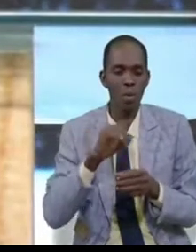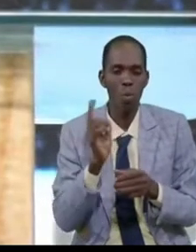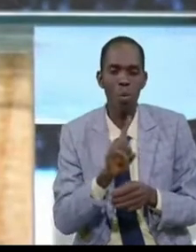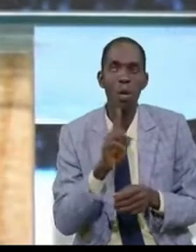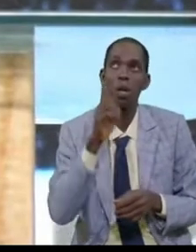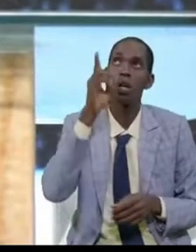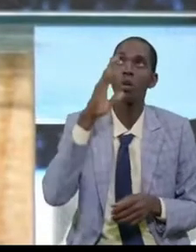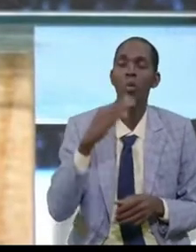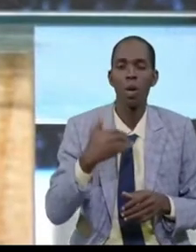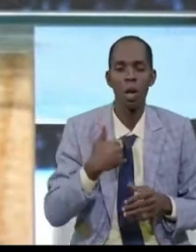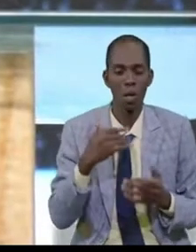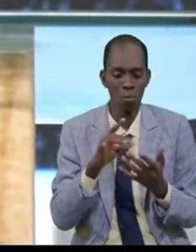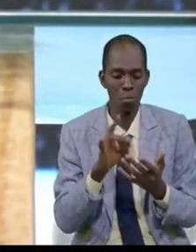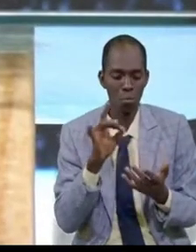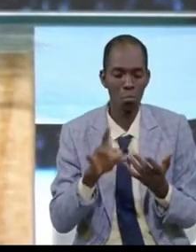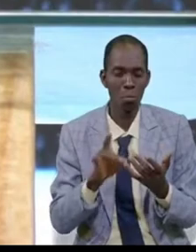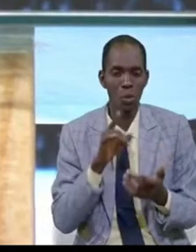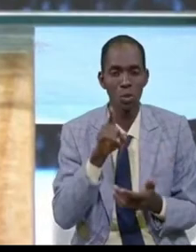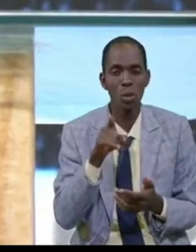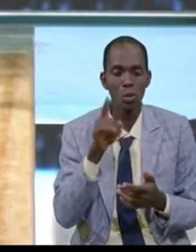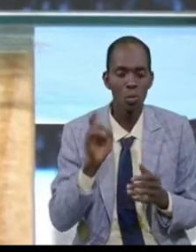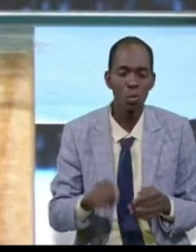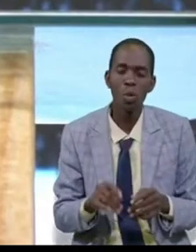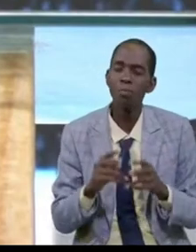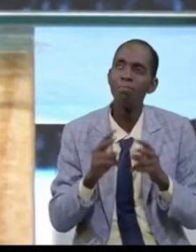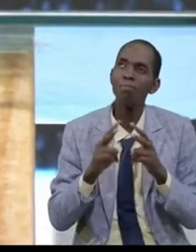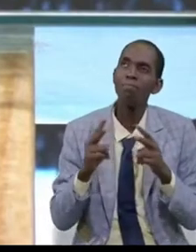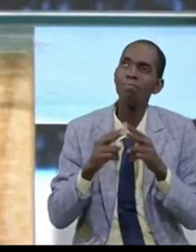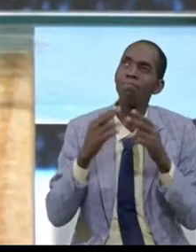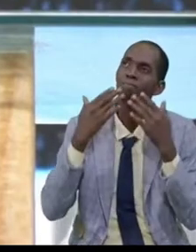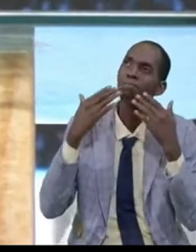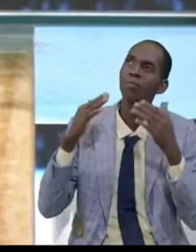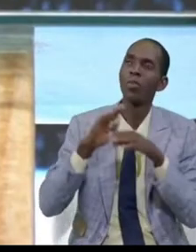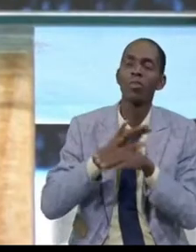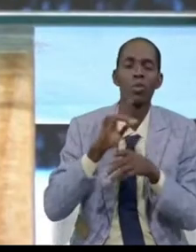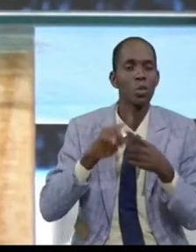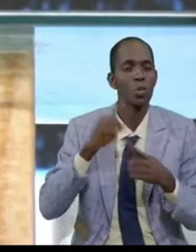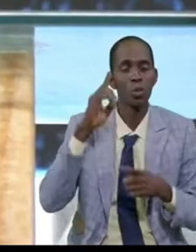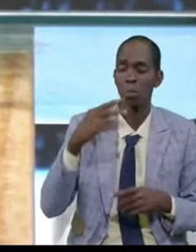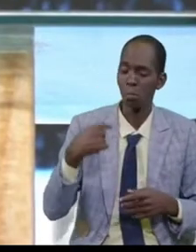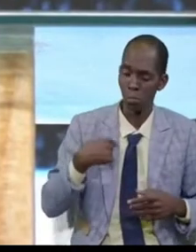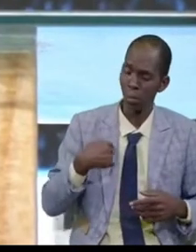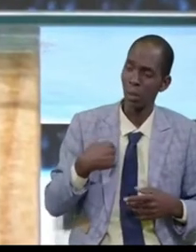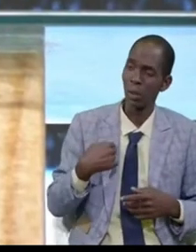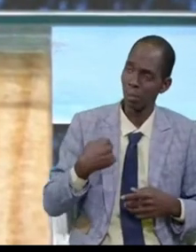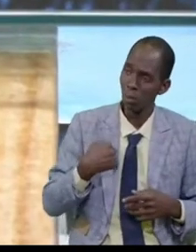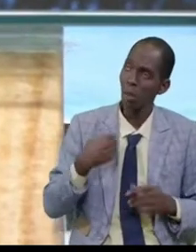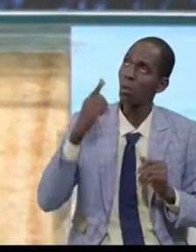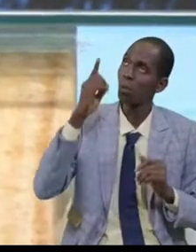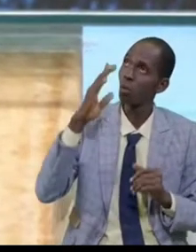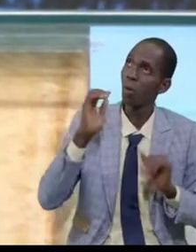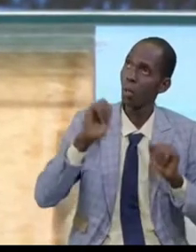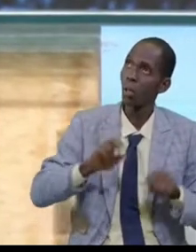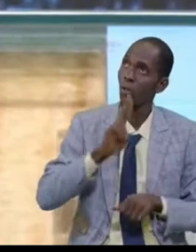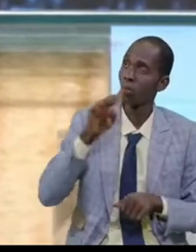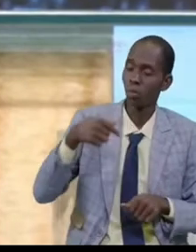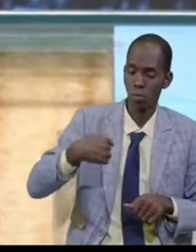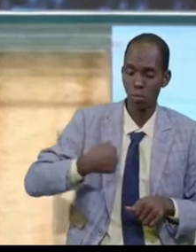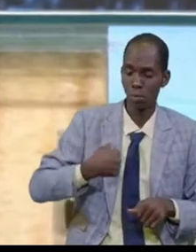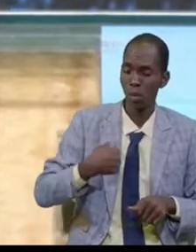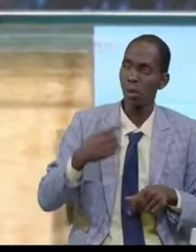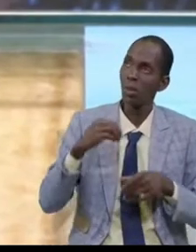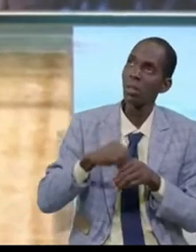appointed us. And we're so grateful to God that even me, of all people, I can be allowed to